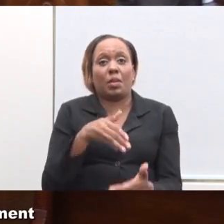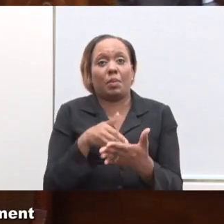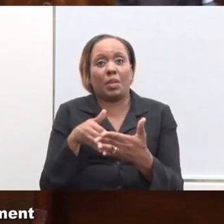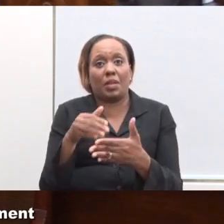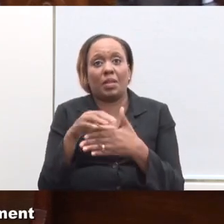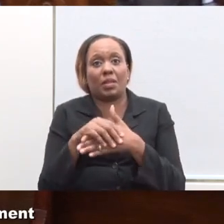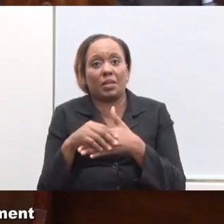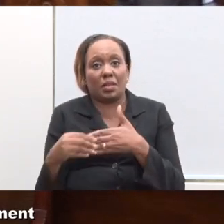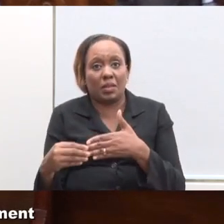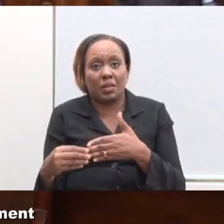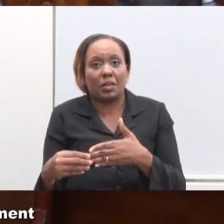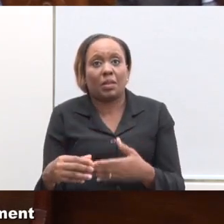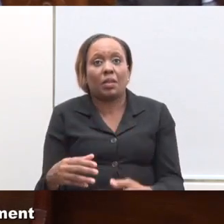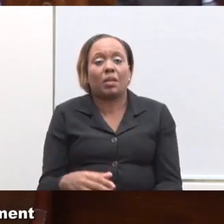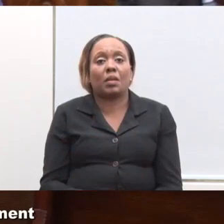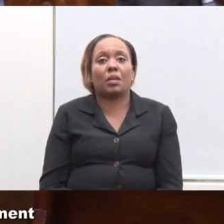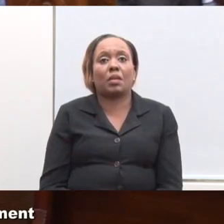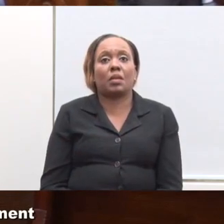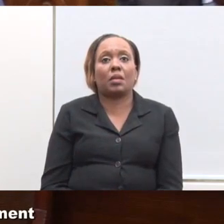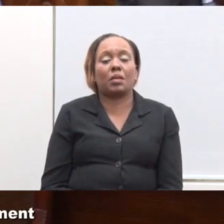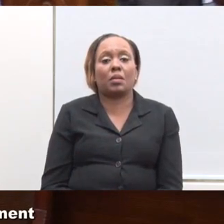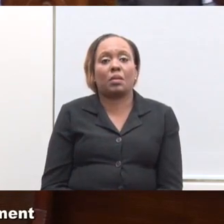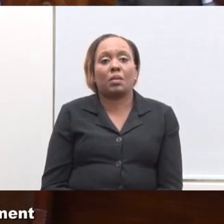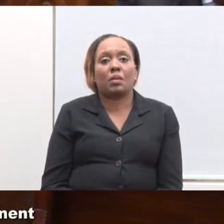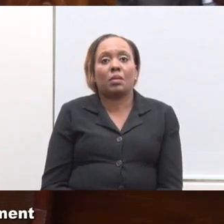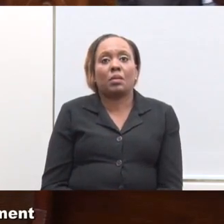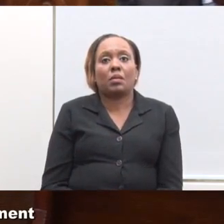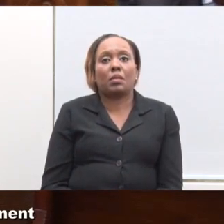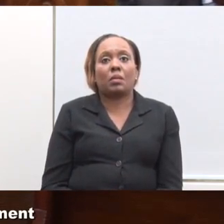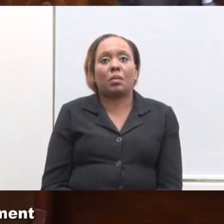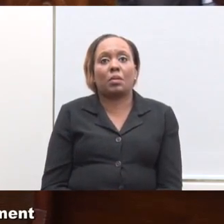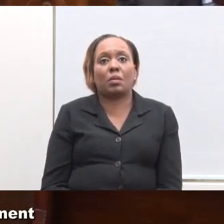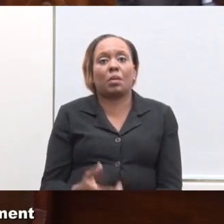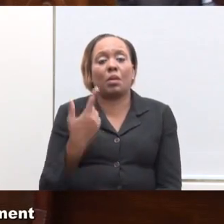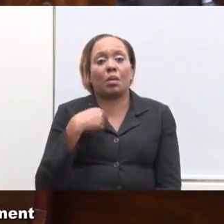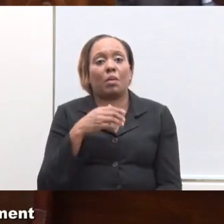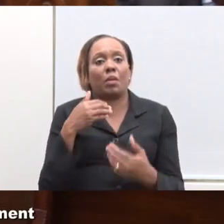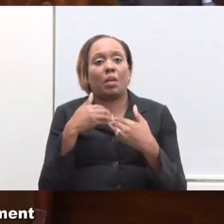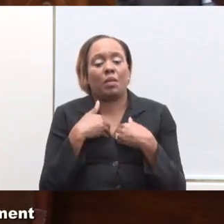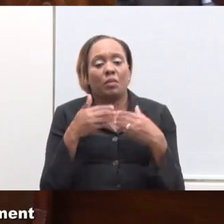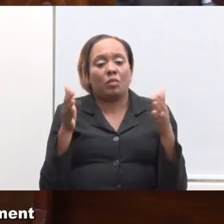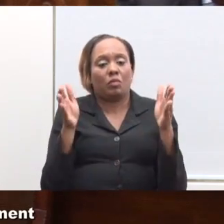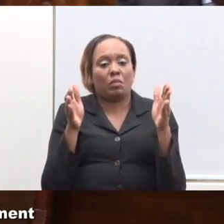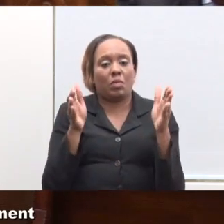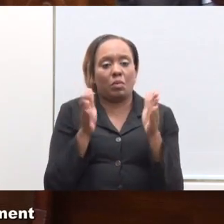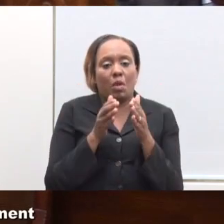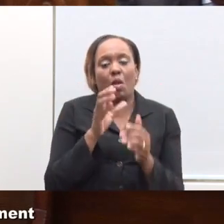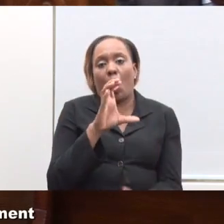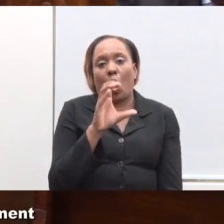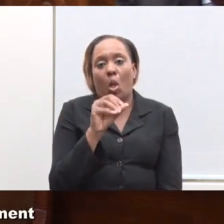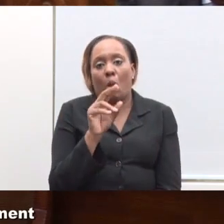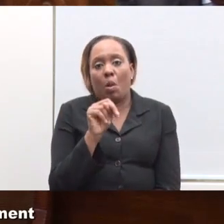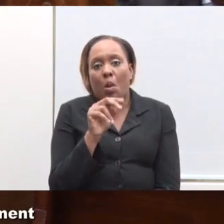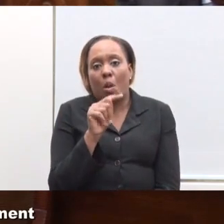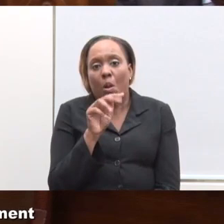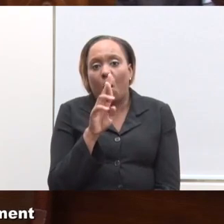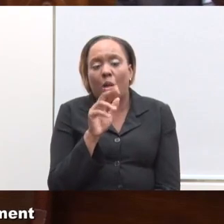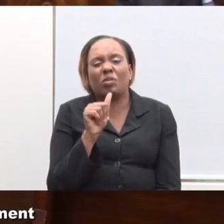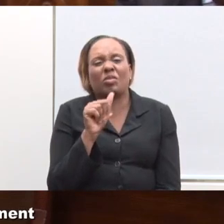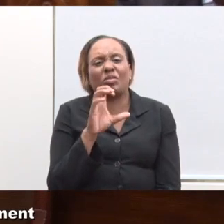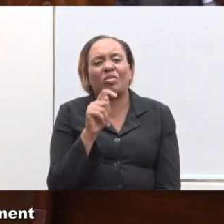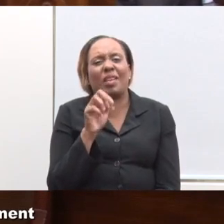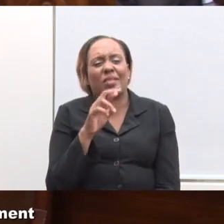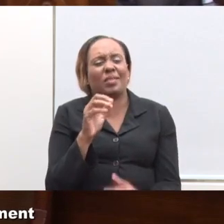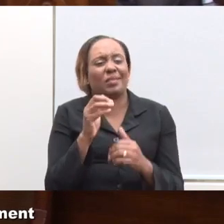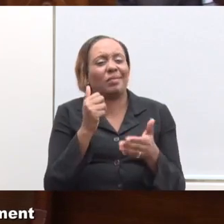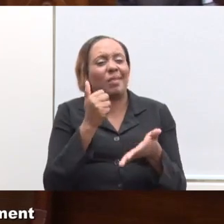concrete base, the services are in, and we have a number of small contractors now who will be doing the huts in order to be